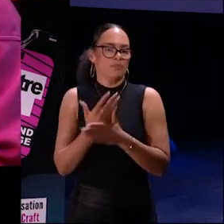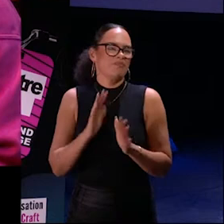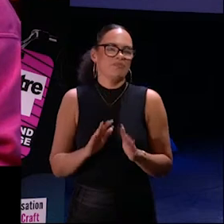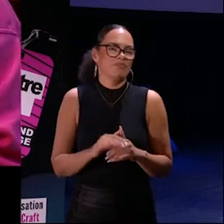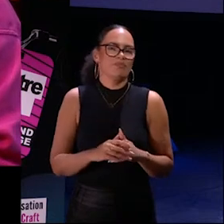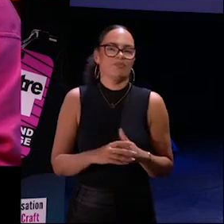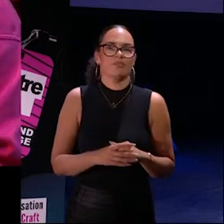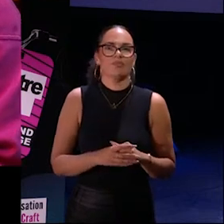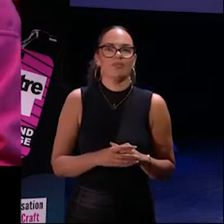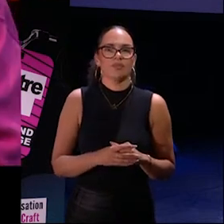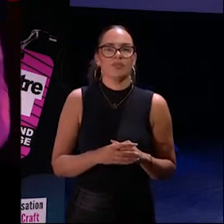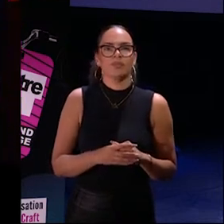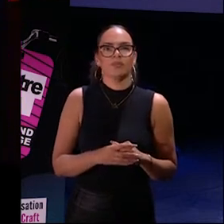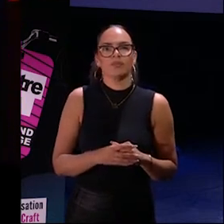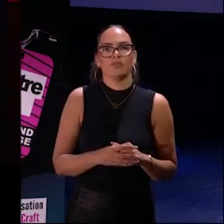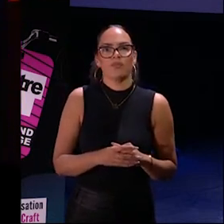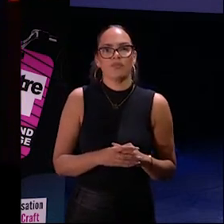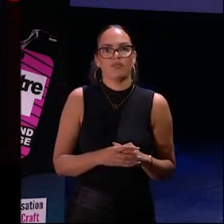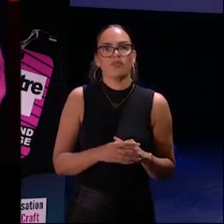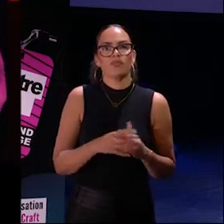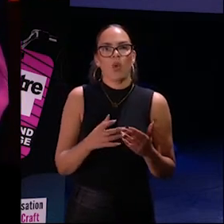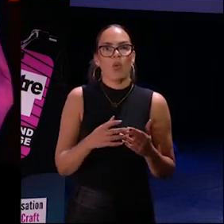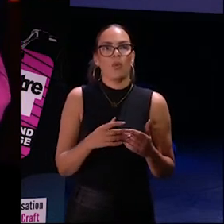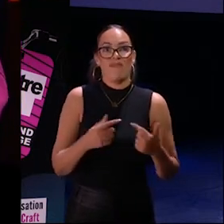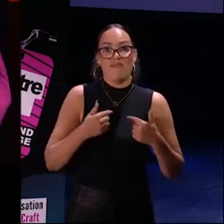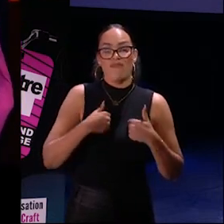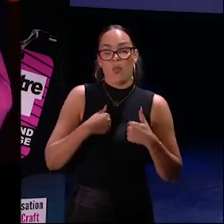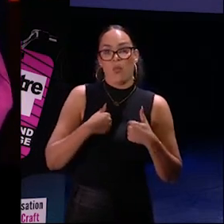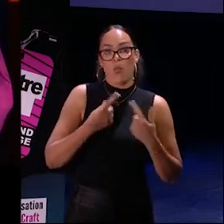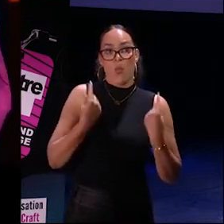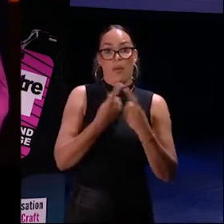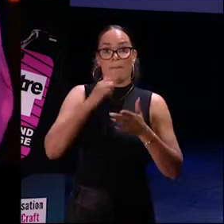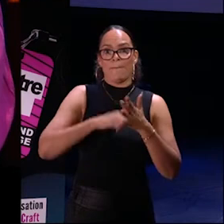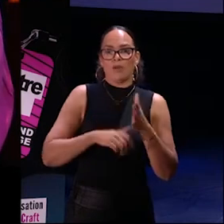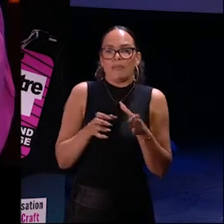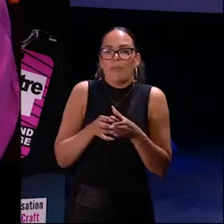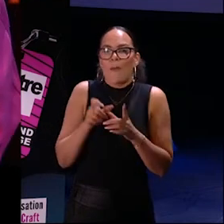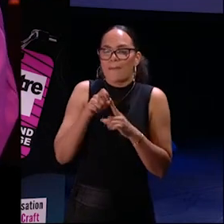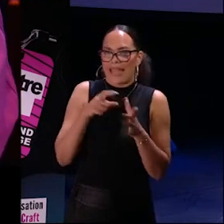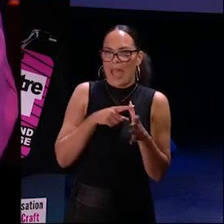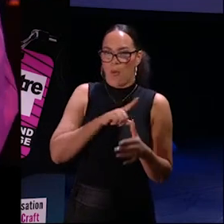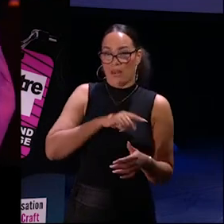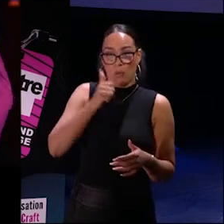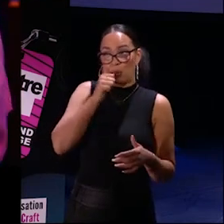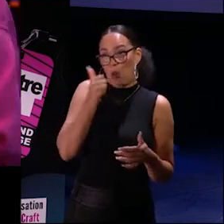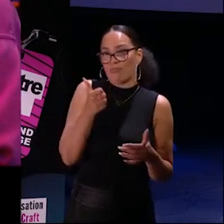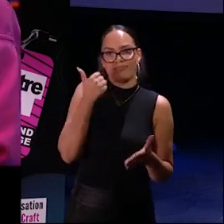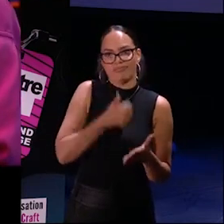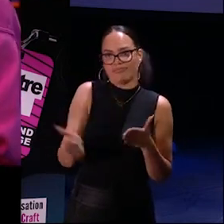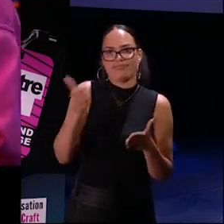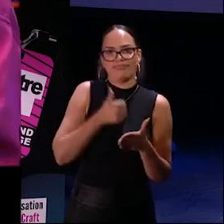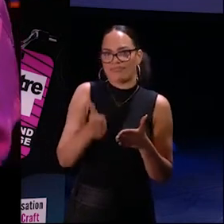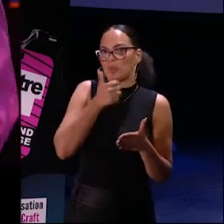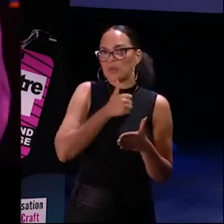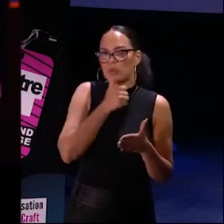really key, you know, whether it's something that you know you're going to keep. So we bought a small PA a while ago because we knew that we always need a small PA for